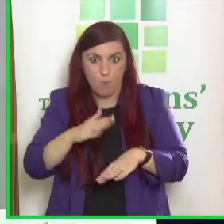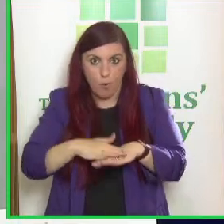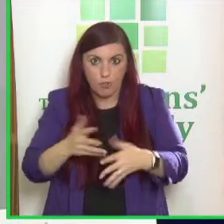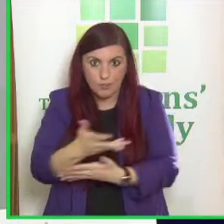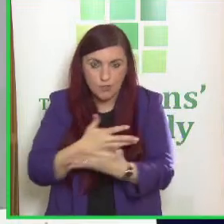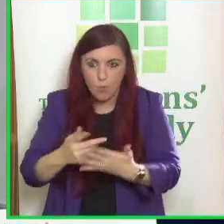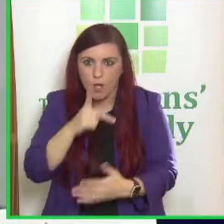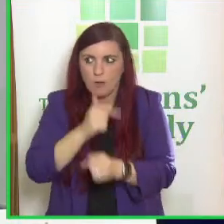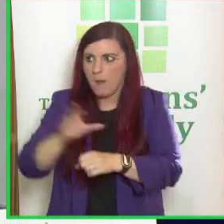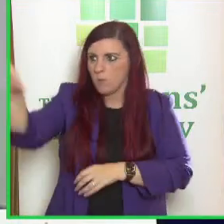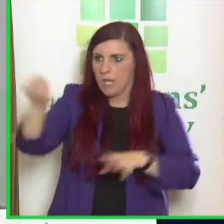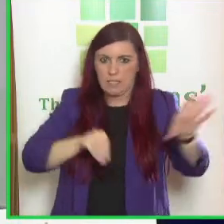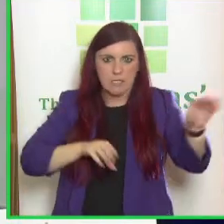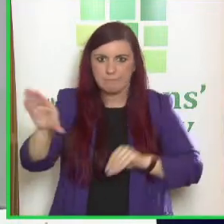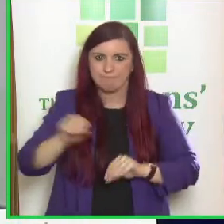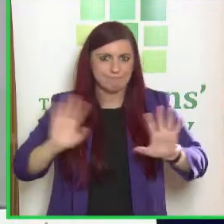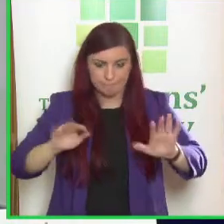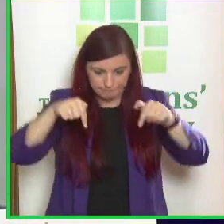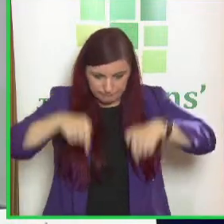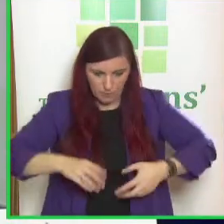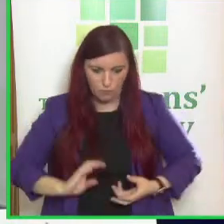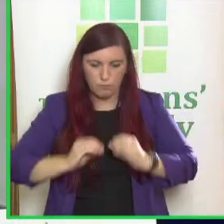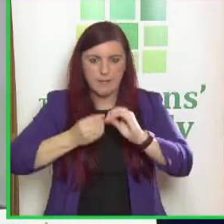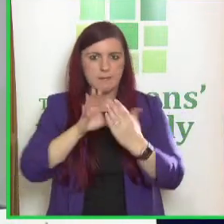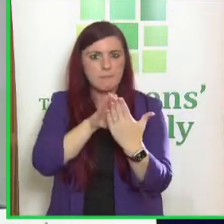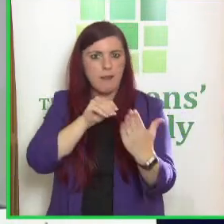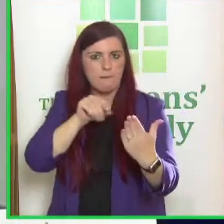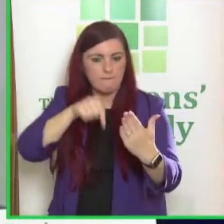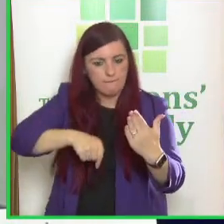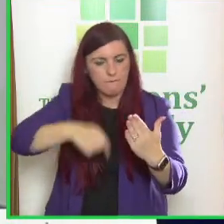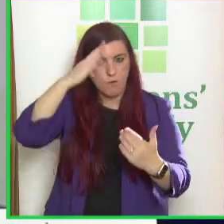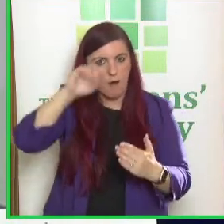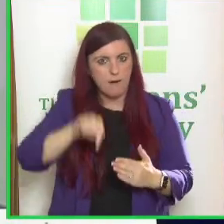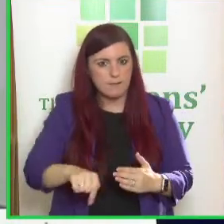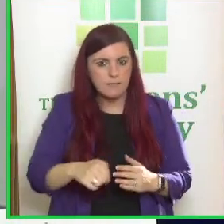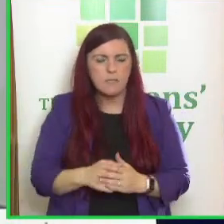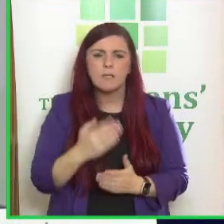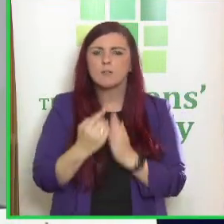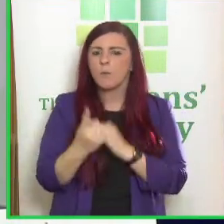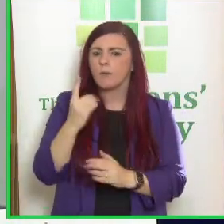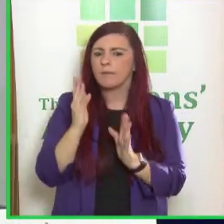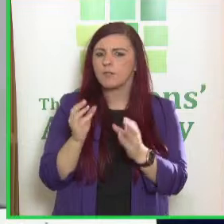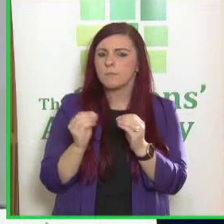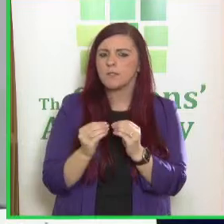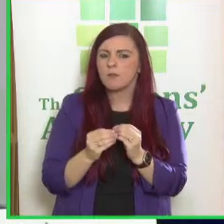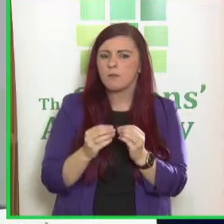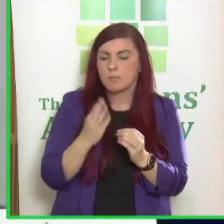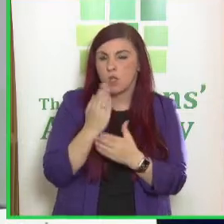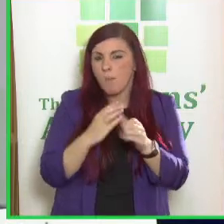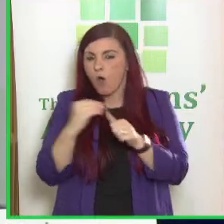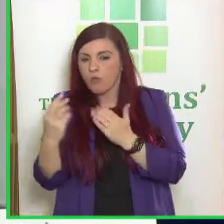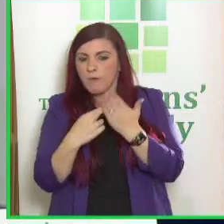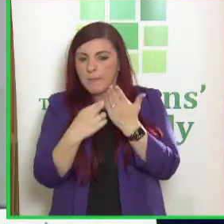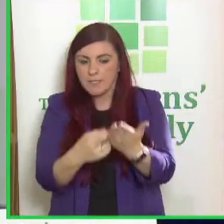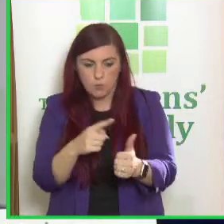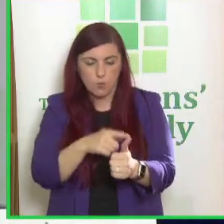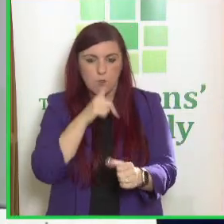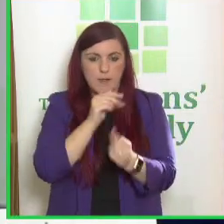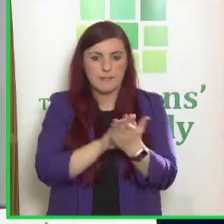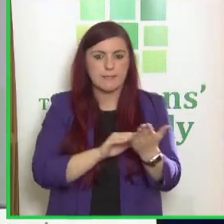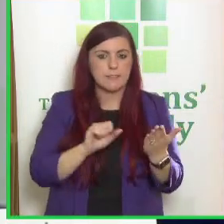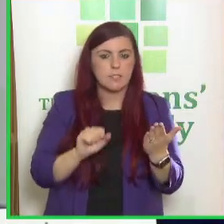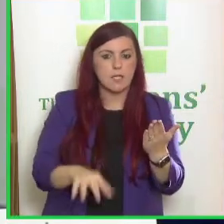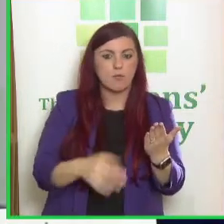report. Some summary recommendations from the report, just to touch on them very briefly. Obviously, we've recommended a decriminalised model